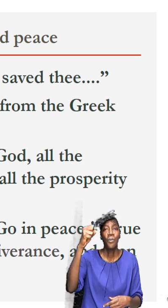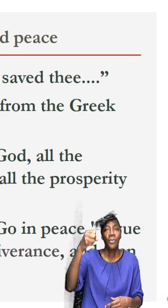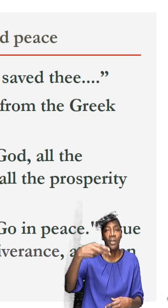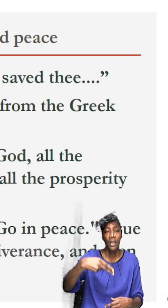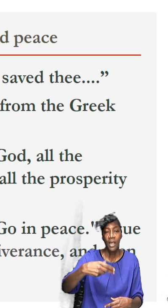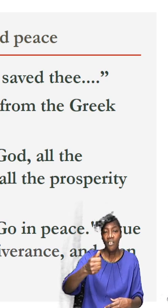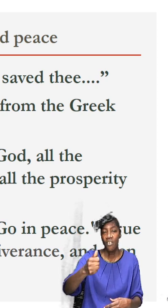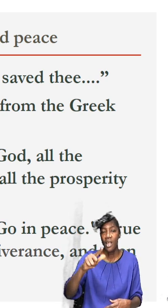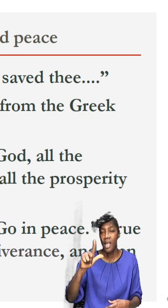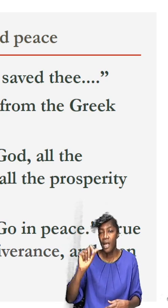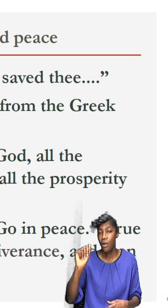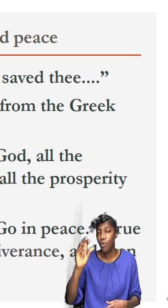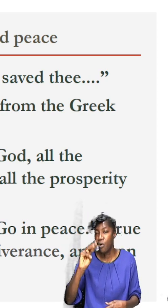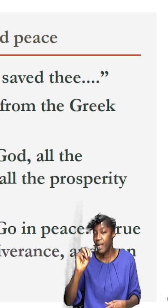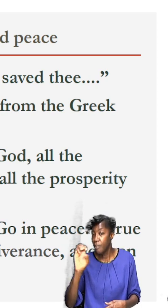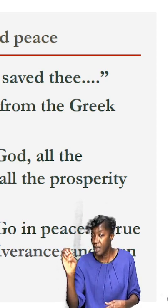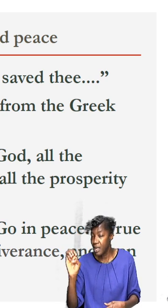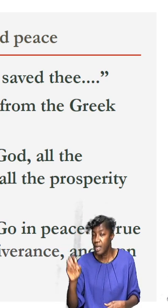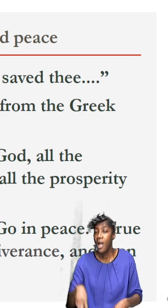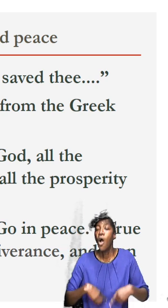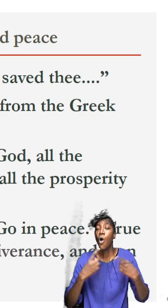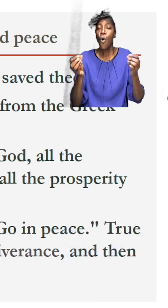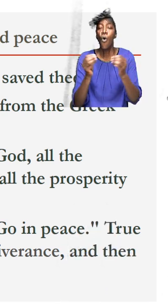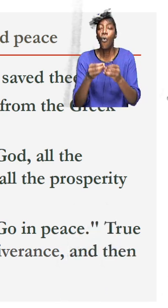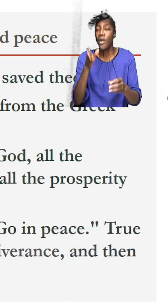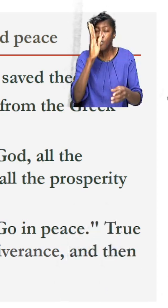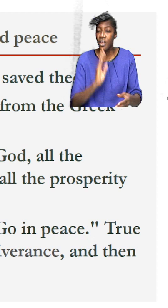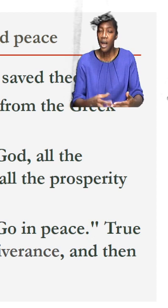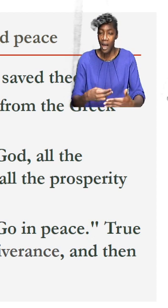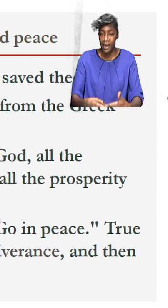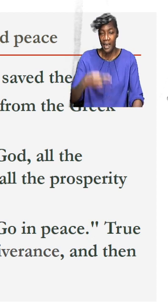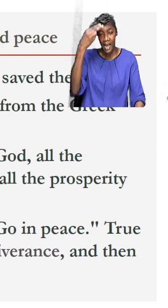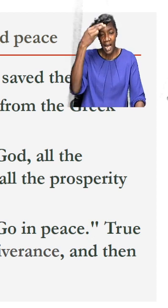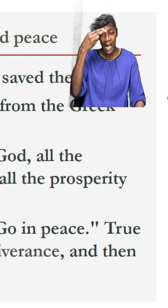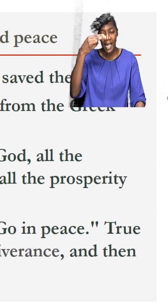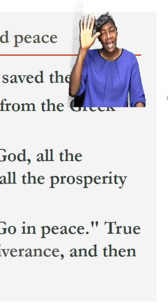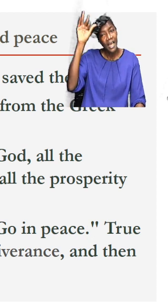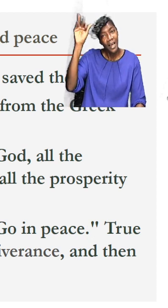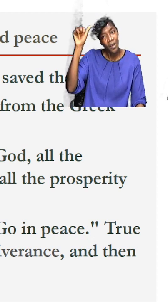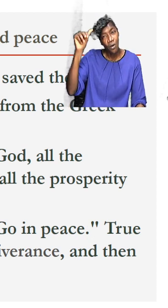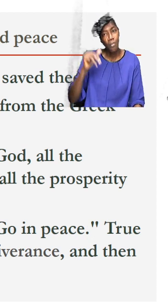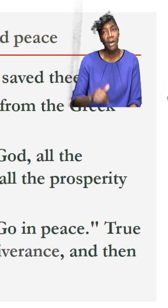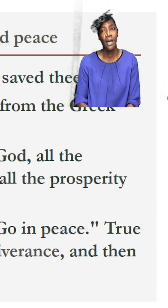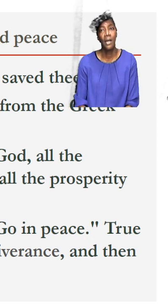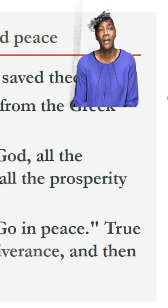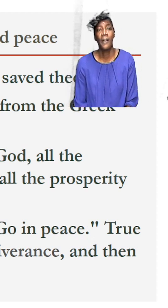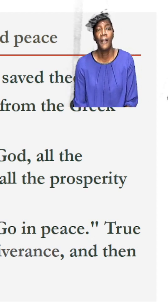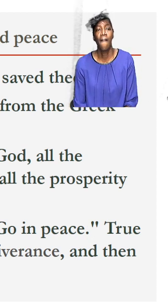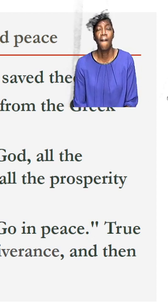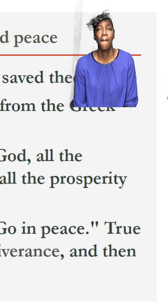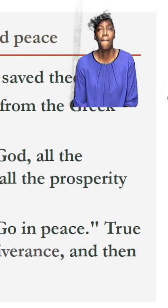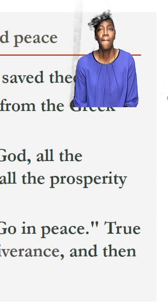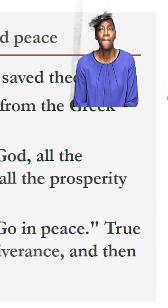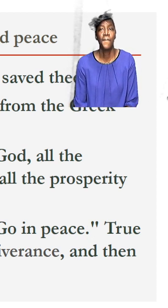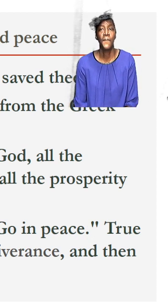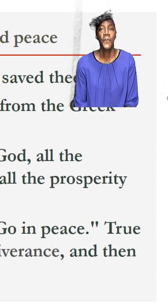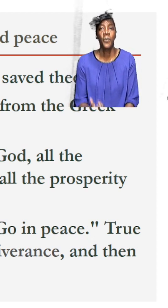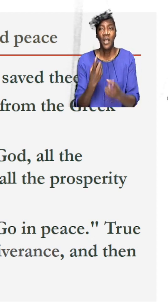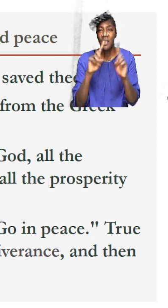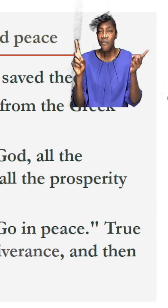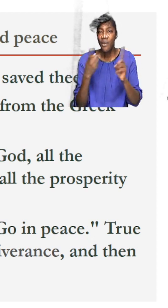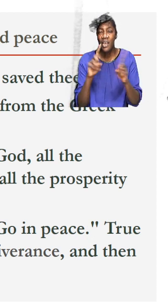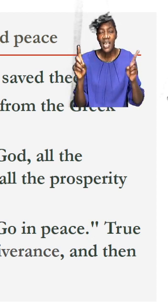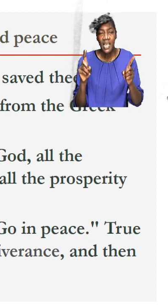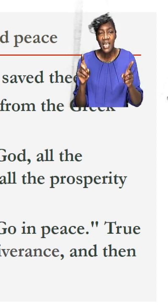mean go with God. It can mean hi. It can mean goodbye. The word is used synonymously. But Jesus